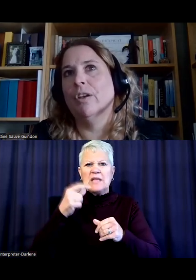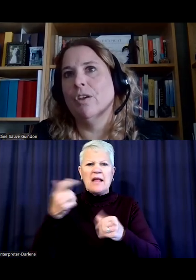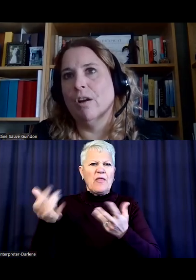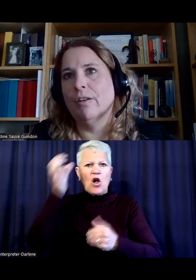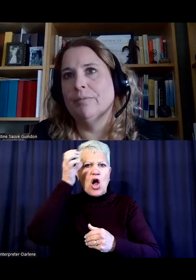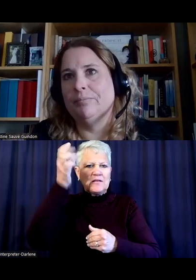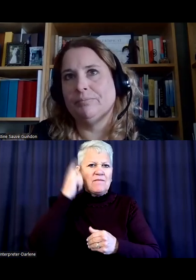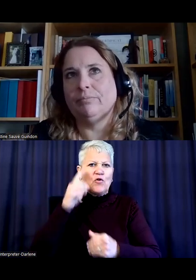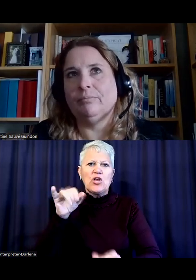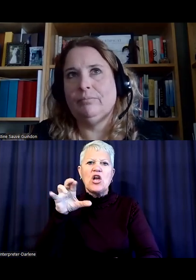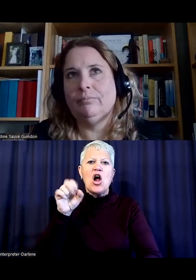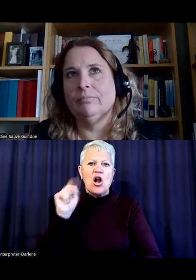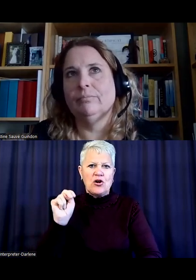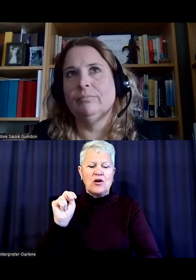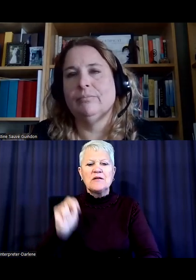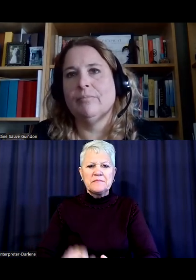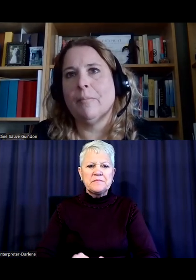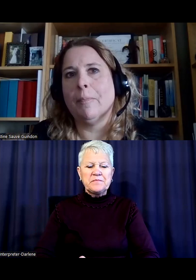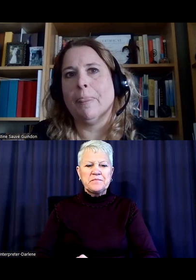of yarn.